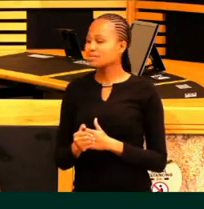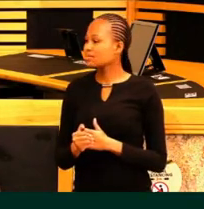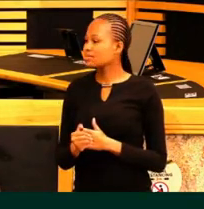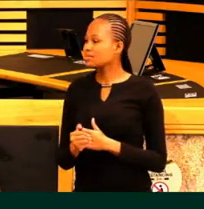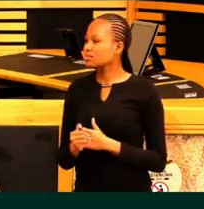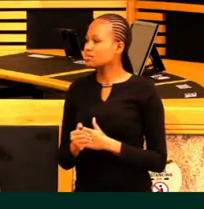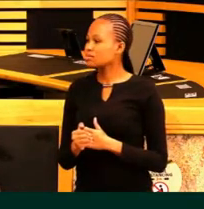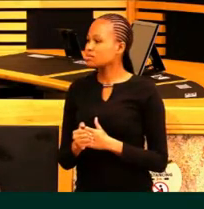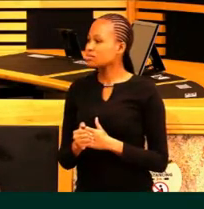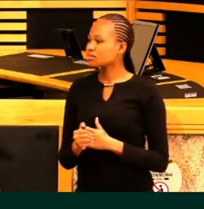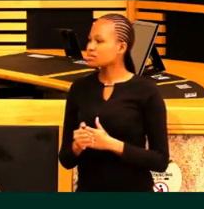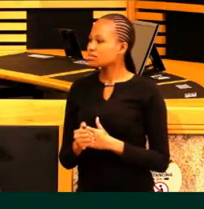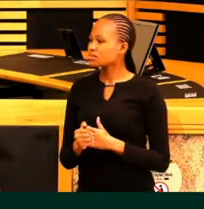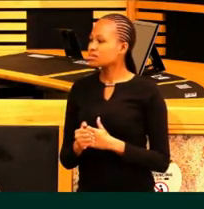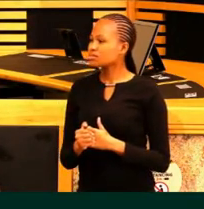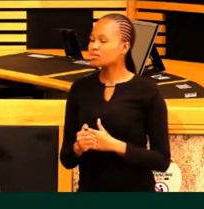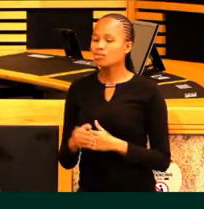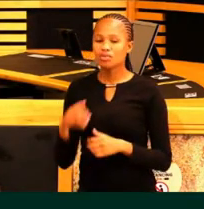puts